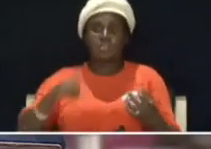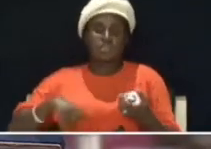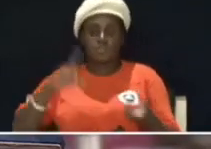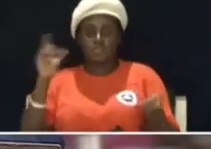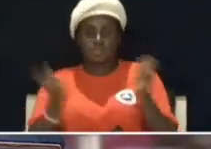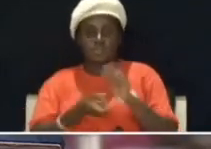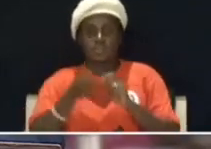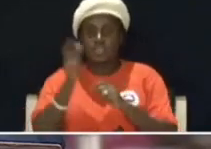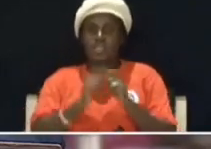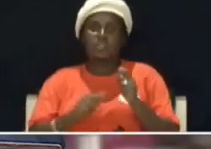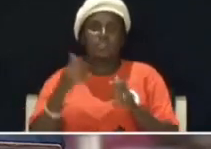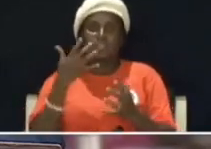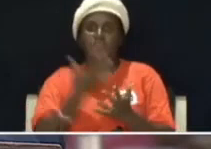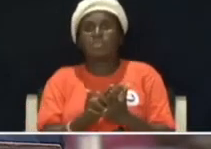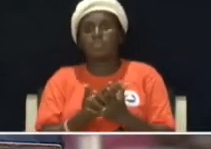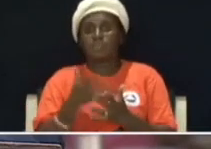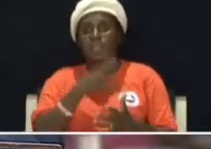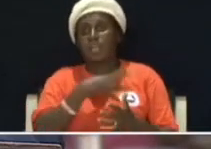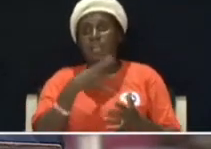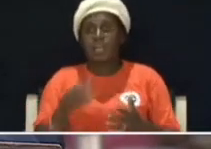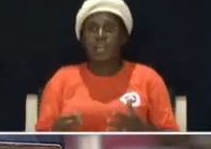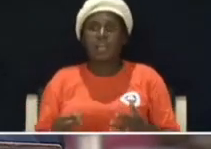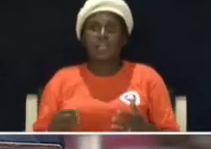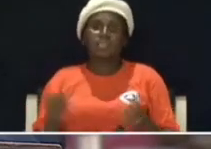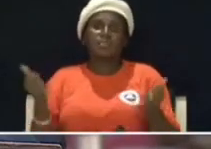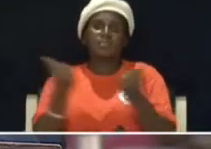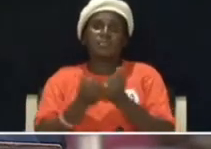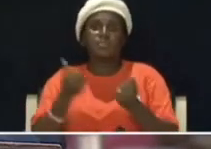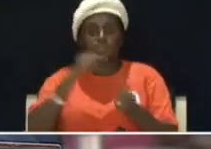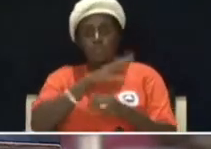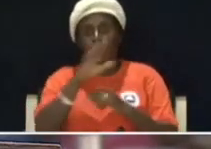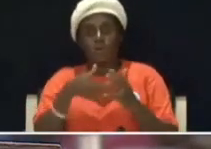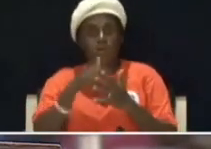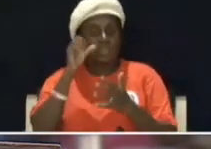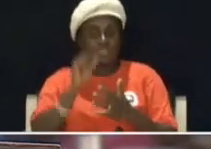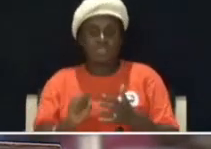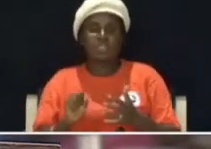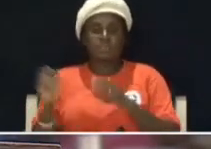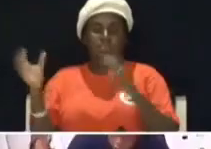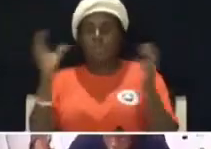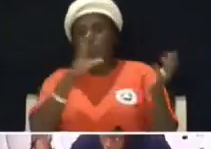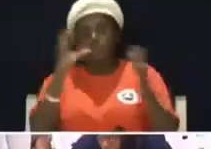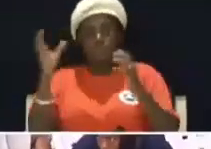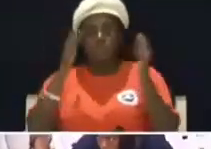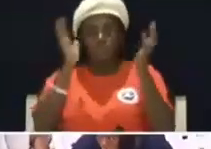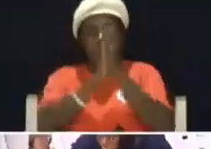every captivity and fought all his battles. Praise the Lord.